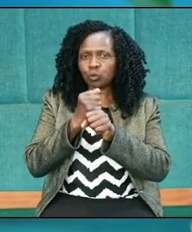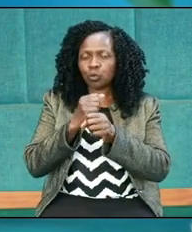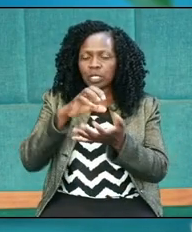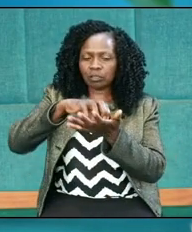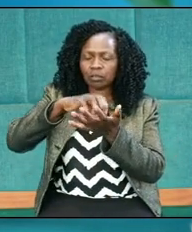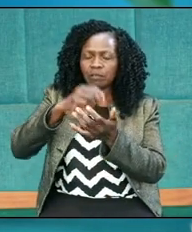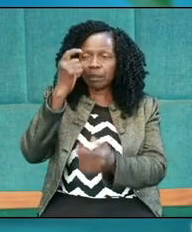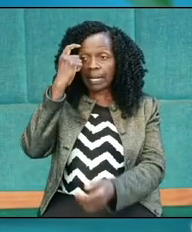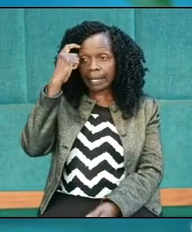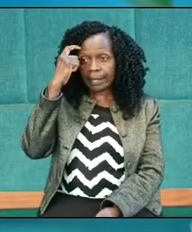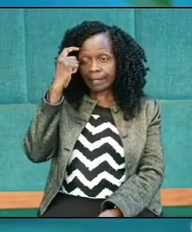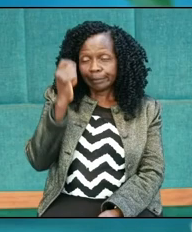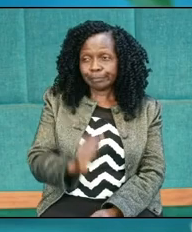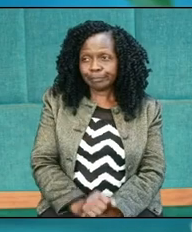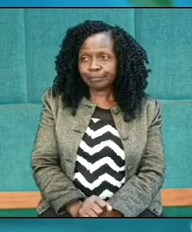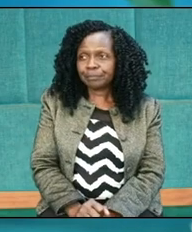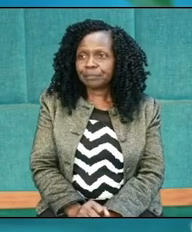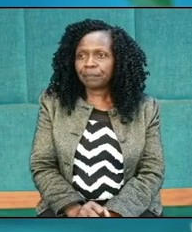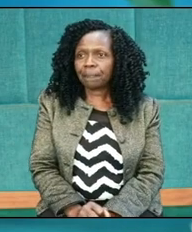state of our mind.